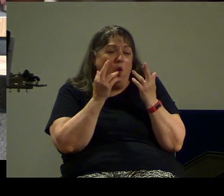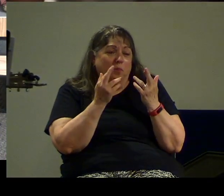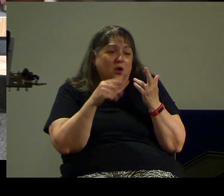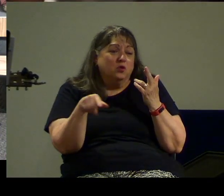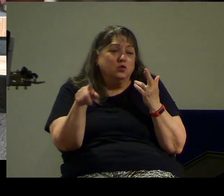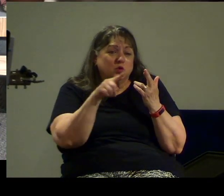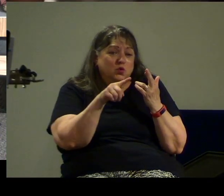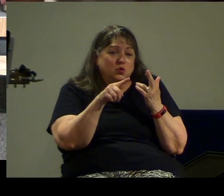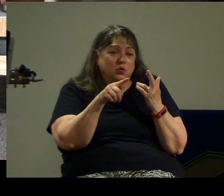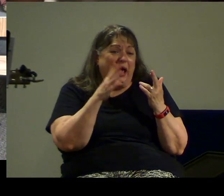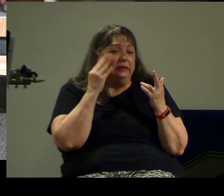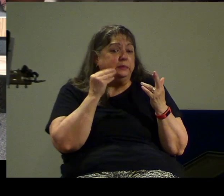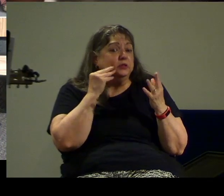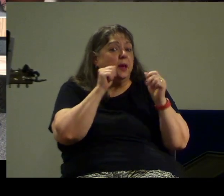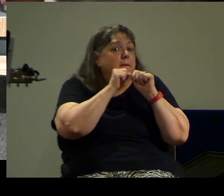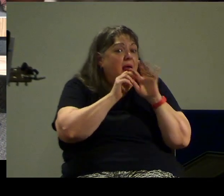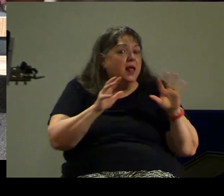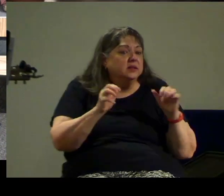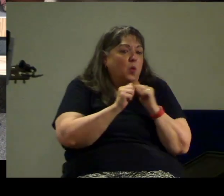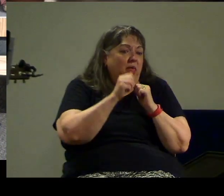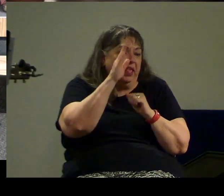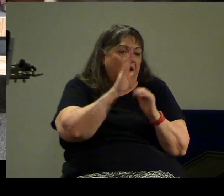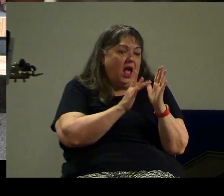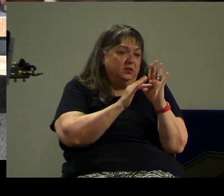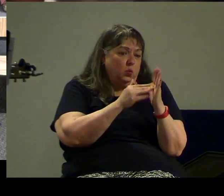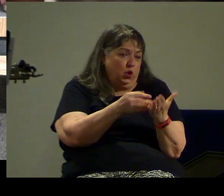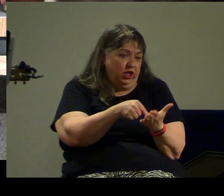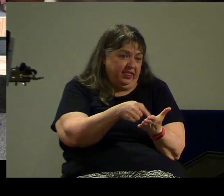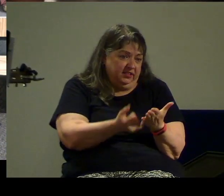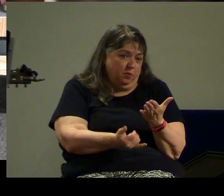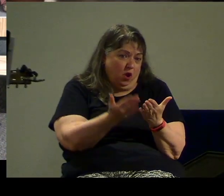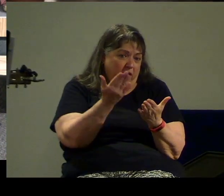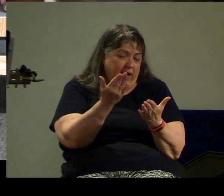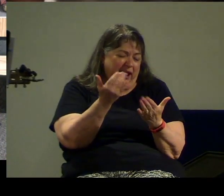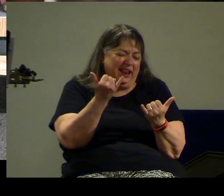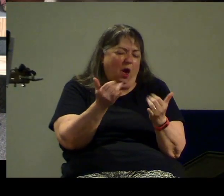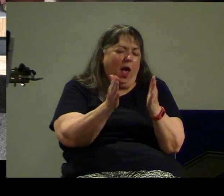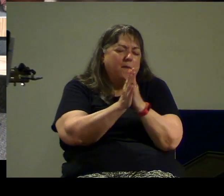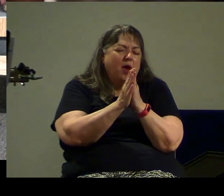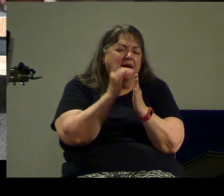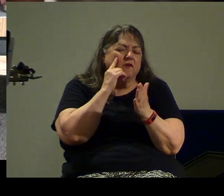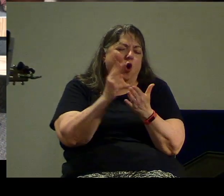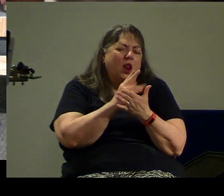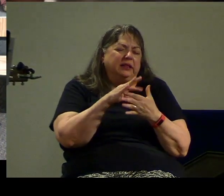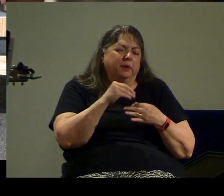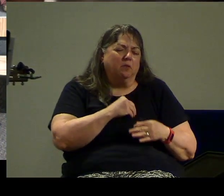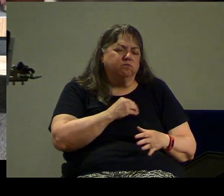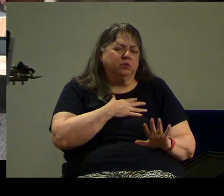with the word of God this morning, and I pray that the Holy Spirit will seal it within our hearts.